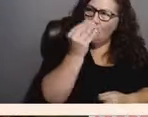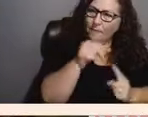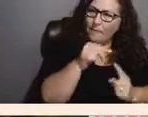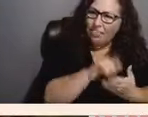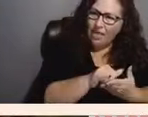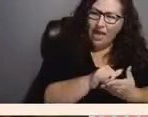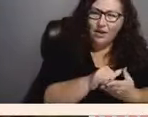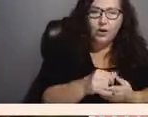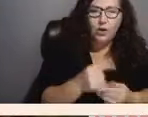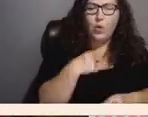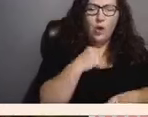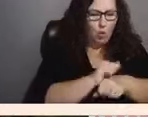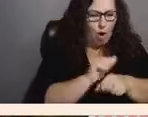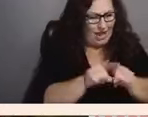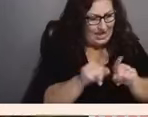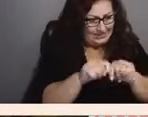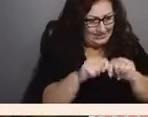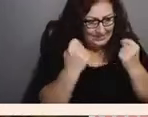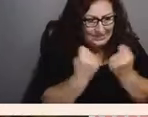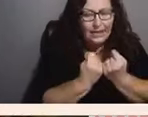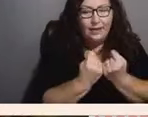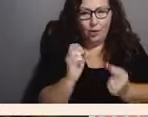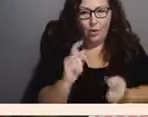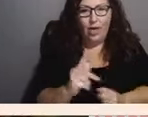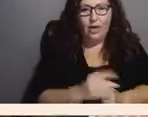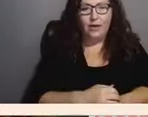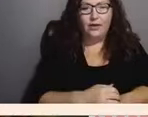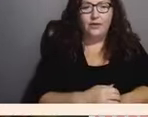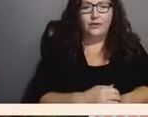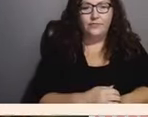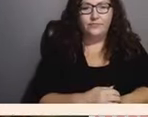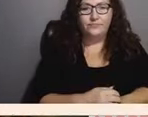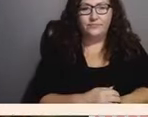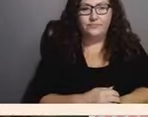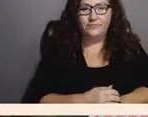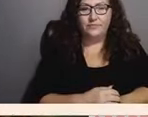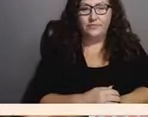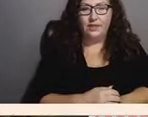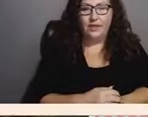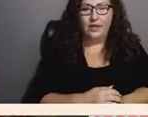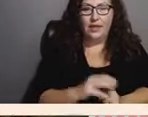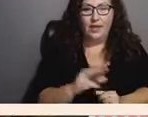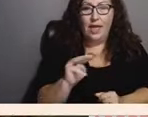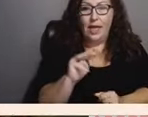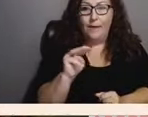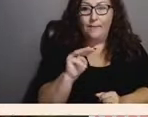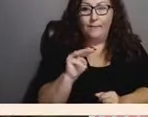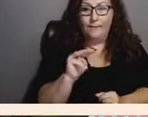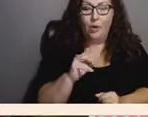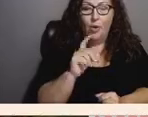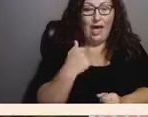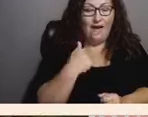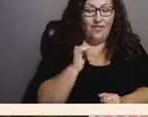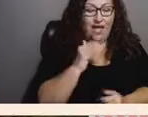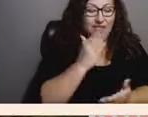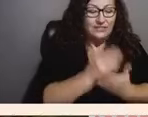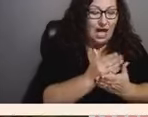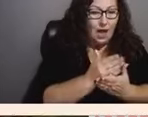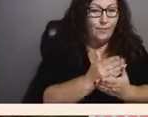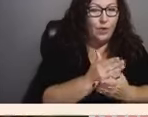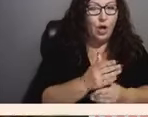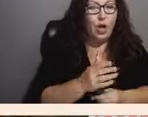as a team, okay? M, we got that. Stop, look, listen to what your heart has to